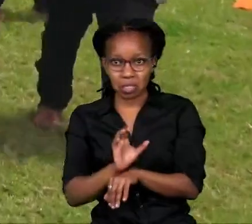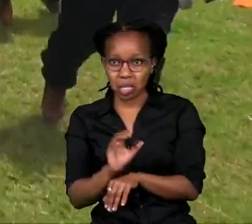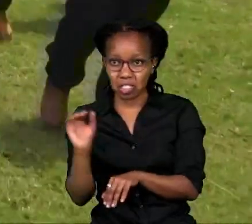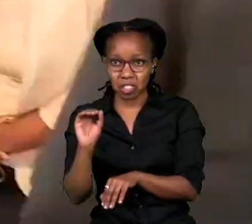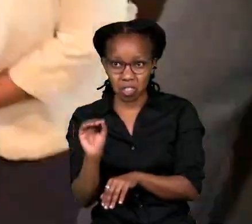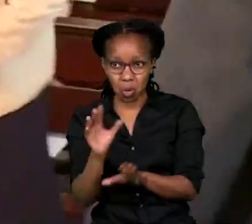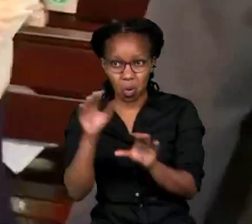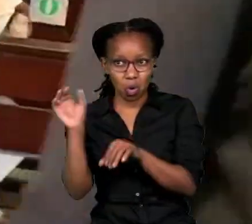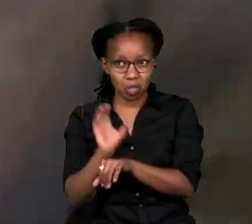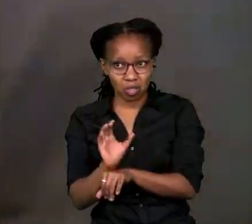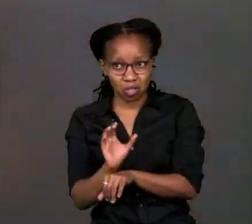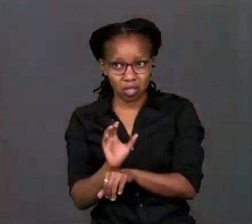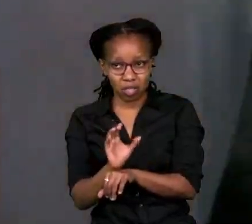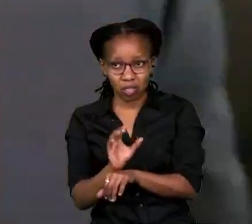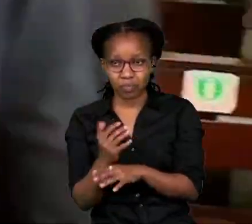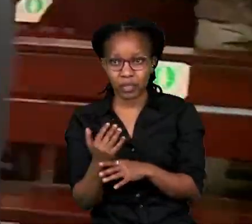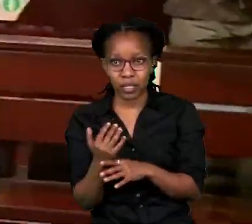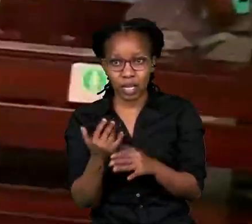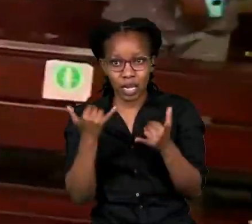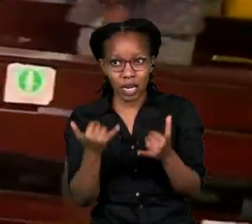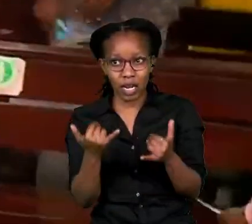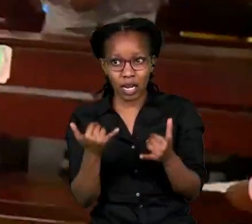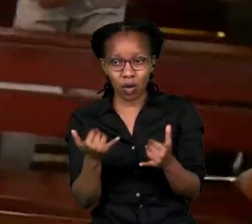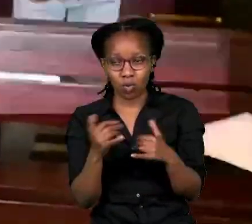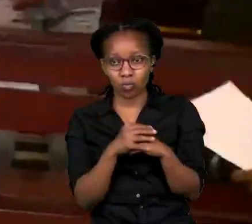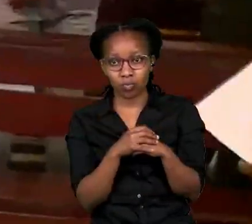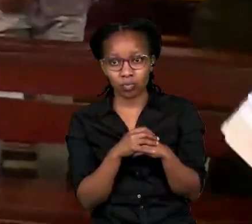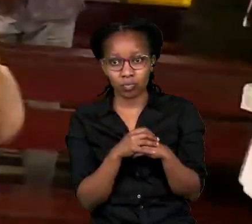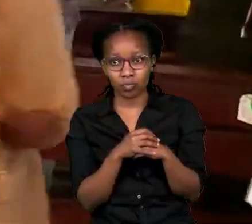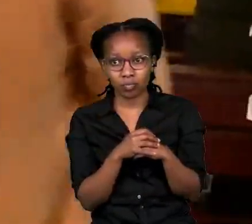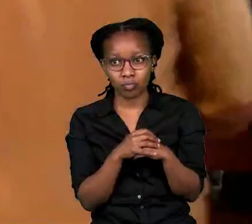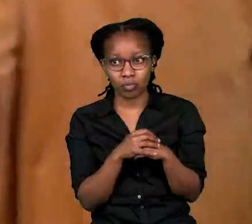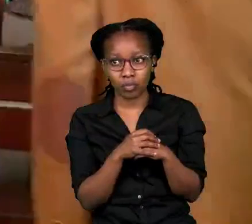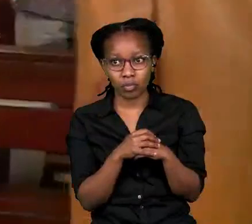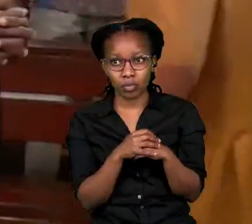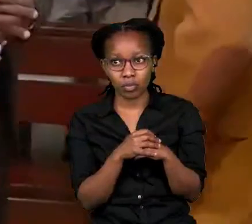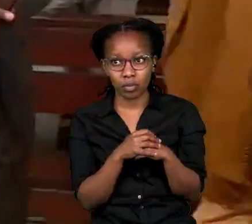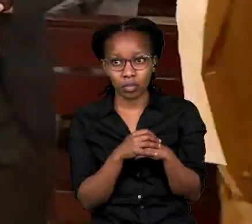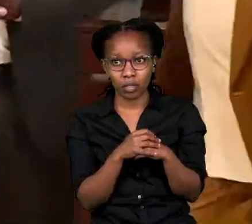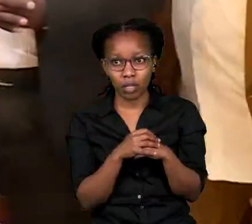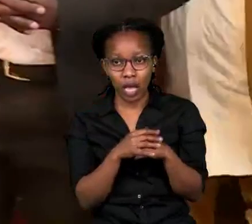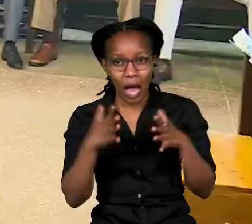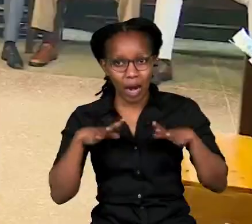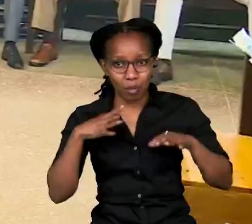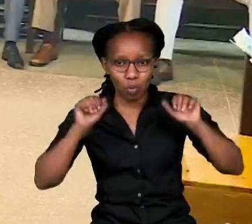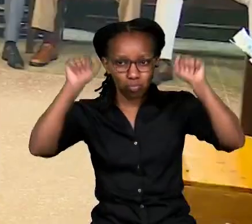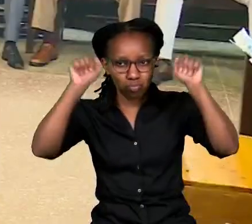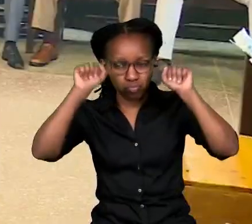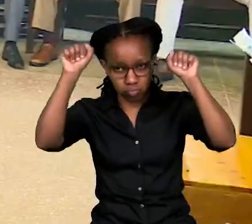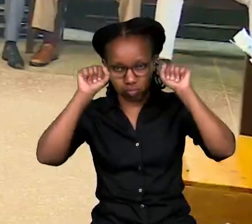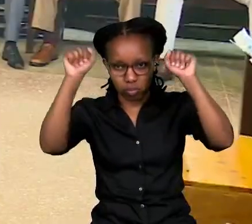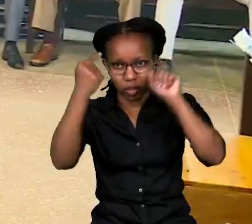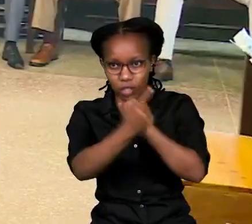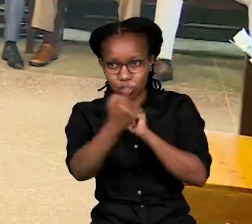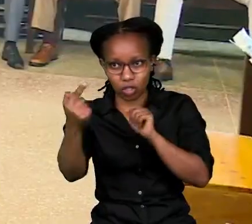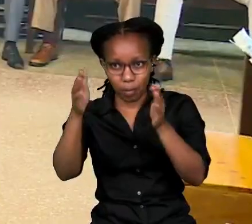he goes to church, blah, blah, blah, blah, blah. Now he has gone to Turnbull. And the people there supported him 100%. Every person